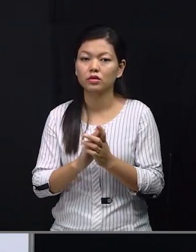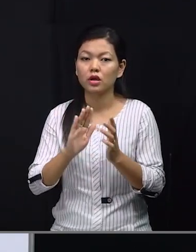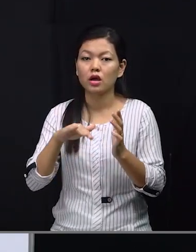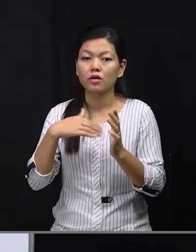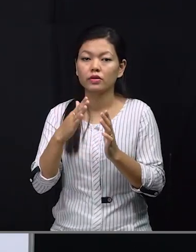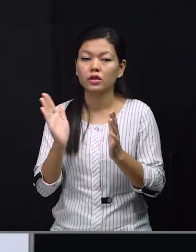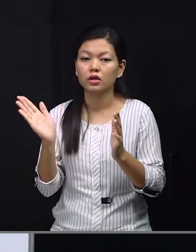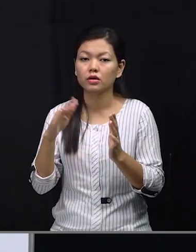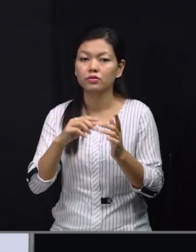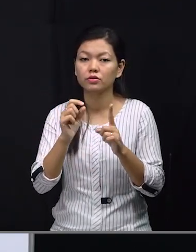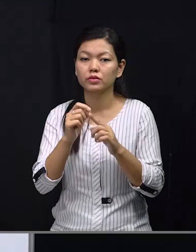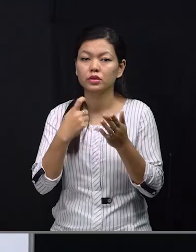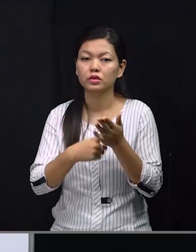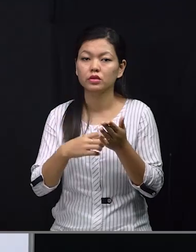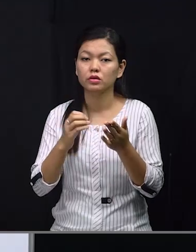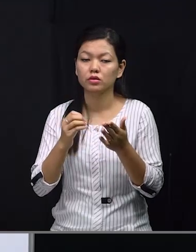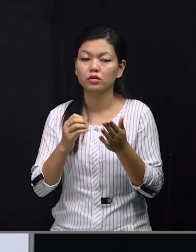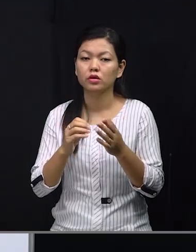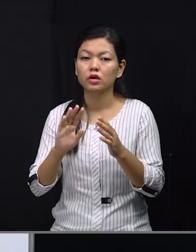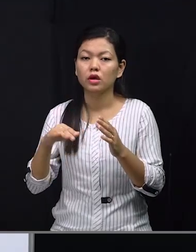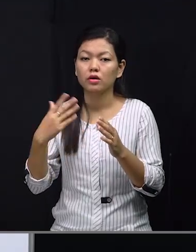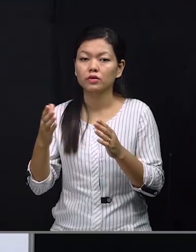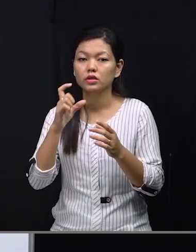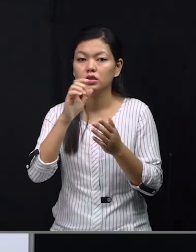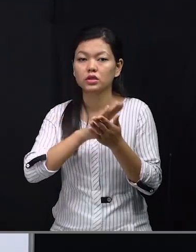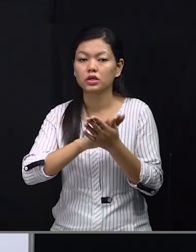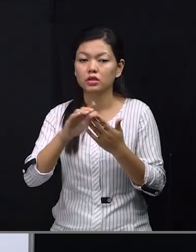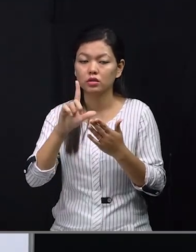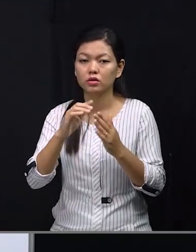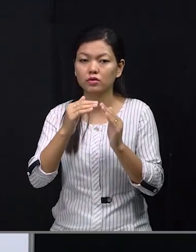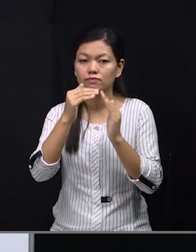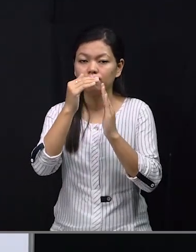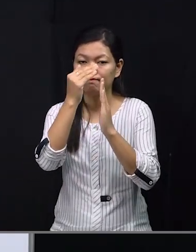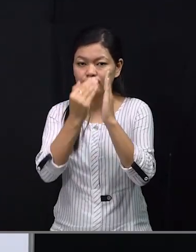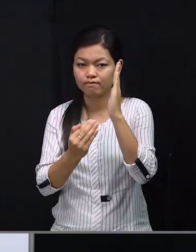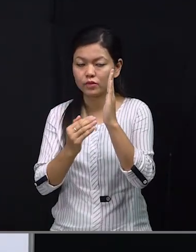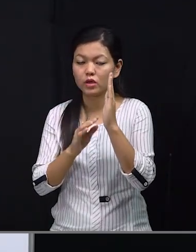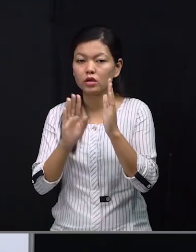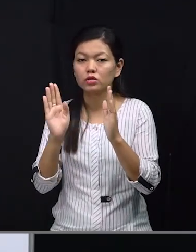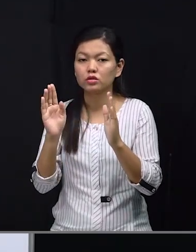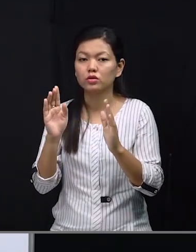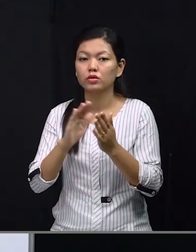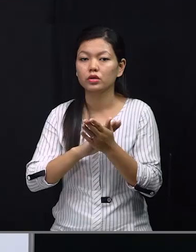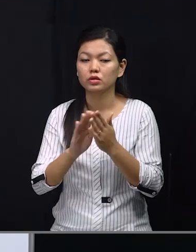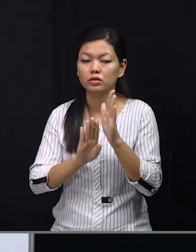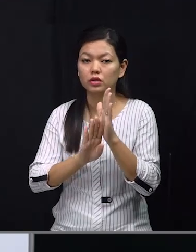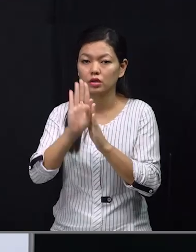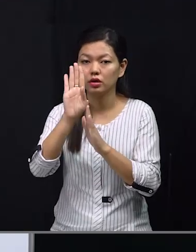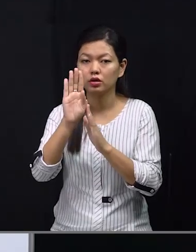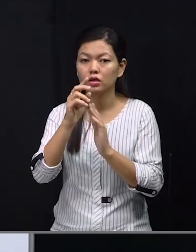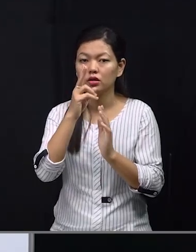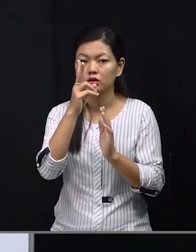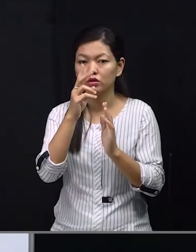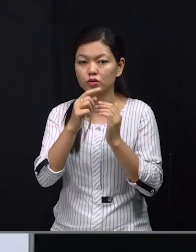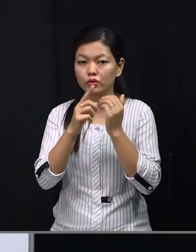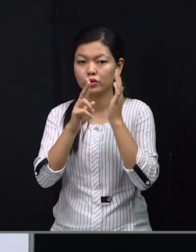then chloromethane will have the lowest boiling point. Once again, if